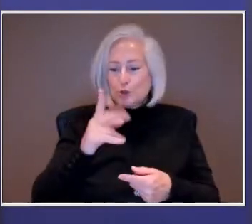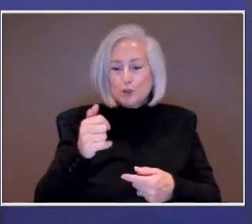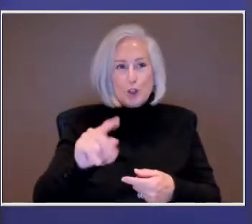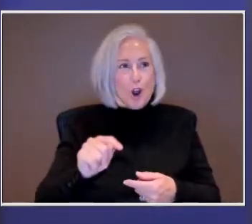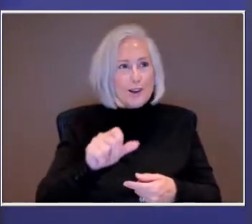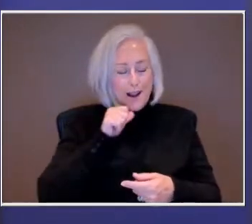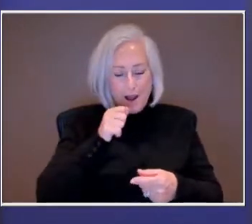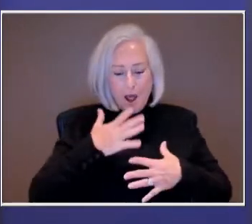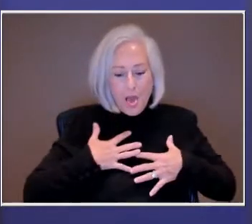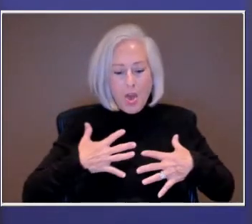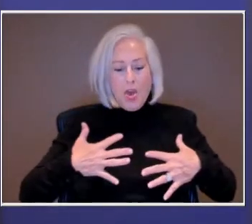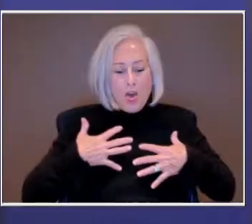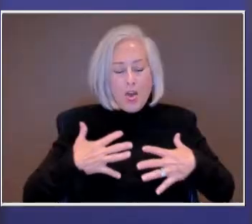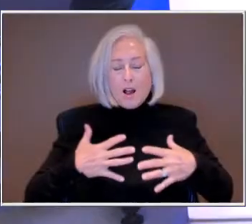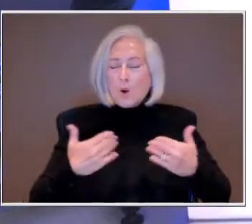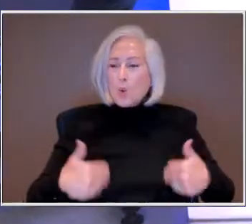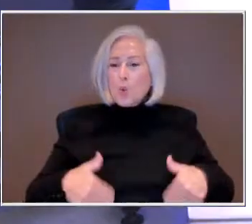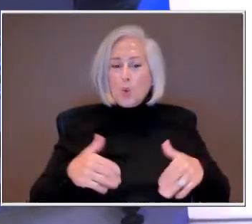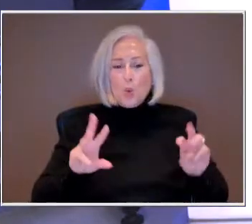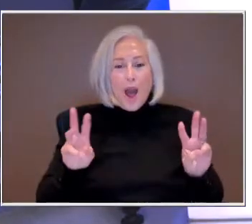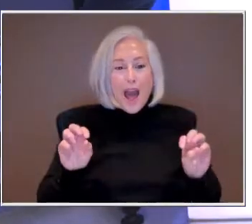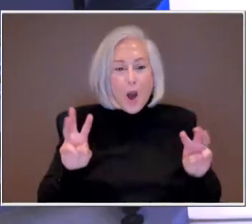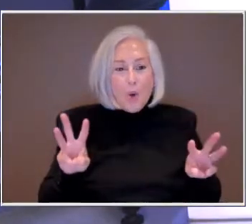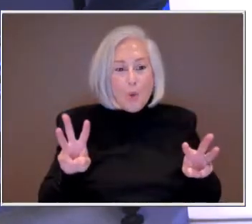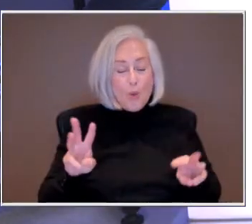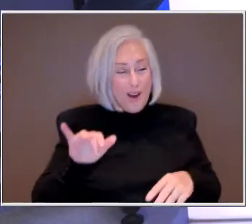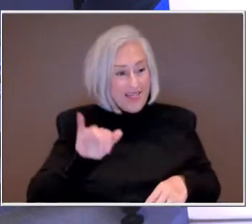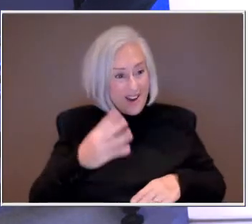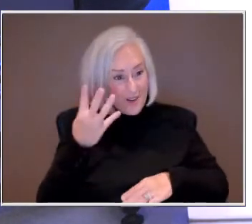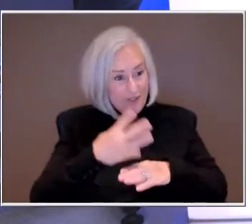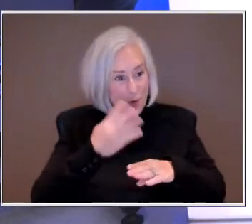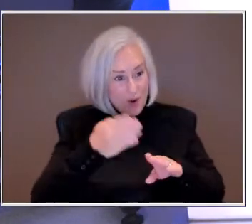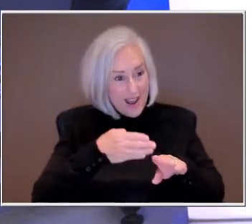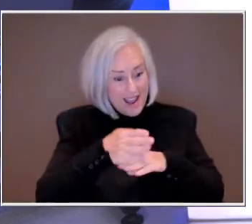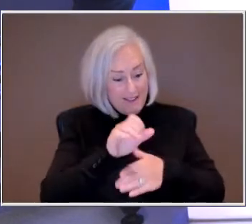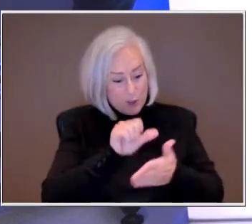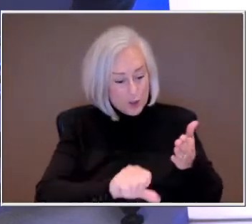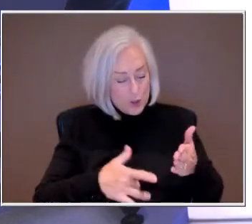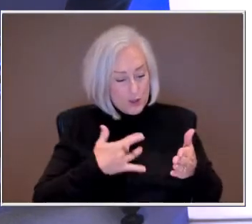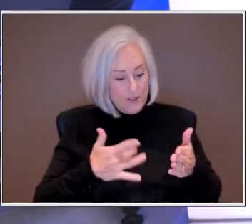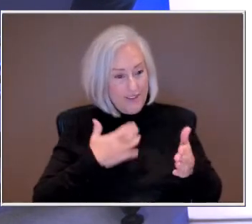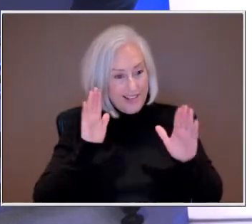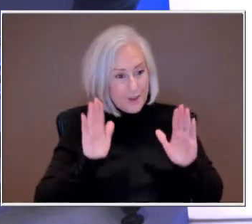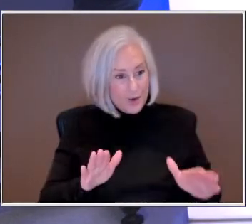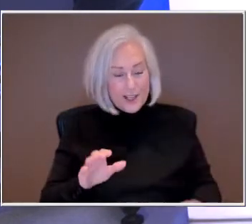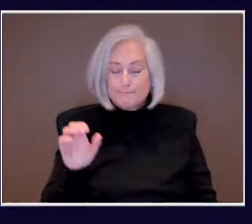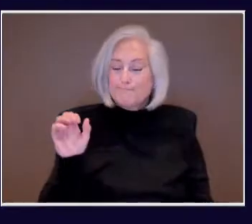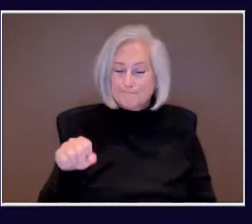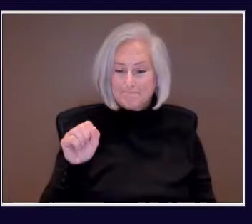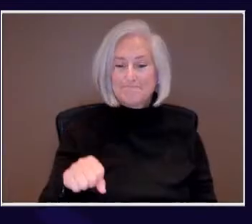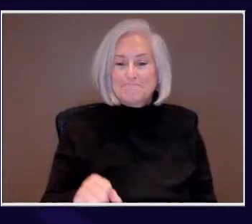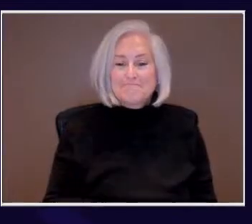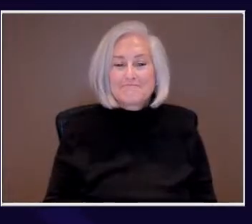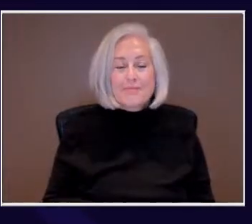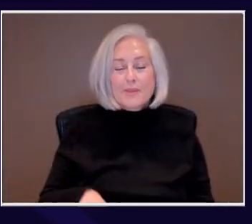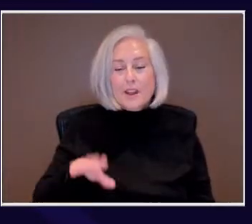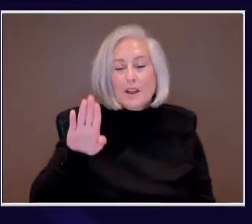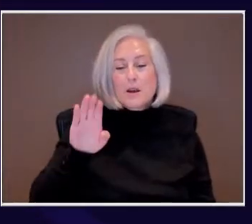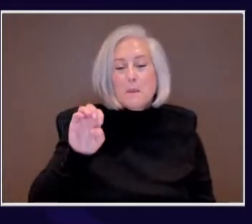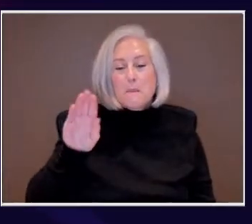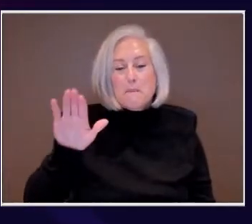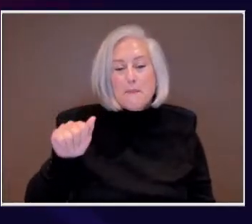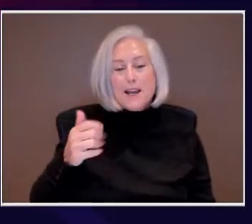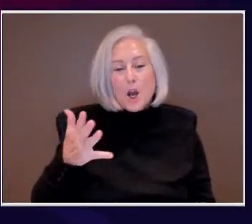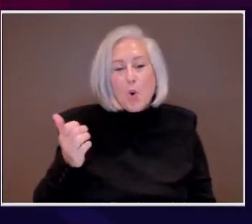great, incredible. It's wonderful. And only 4 days after your surgery, you started to feel that difference. I believe so, yeah. Becca has a question. Becca wants to know, this is a